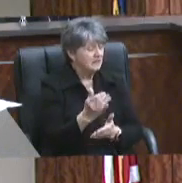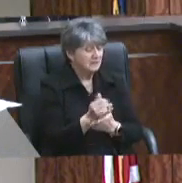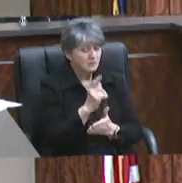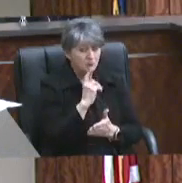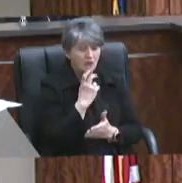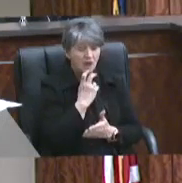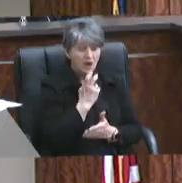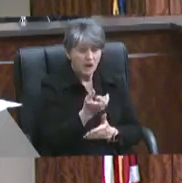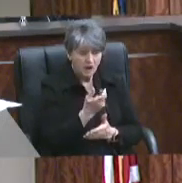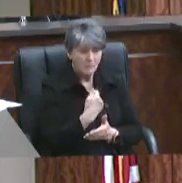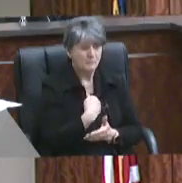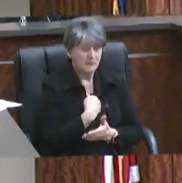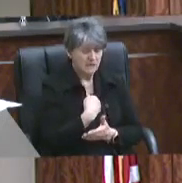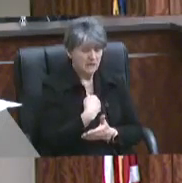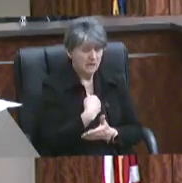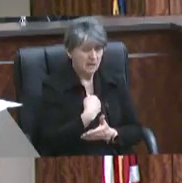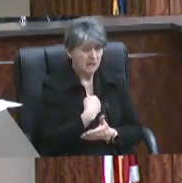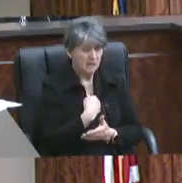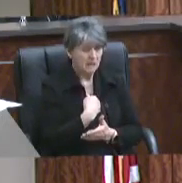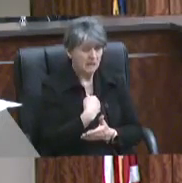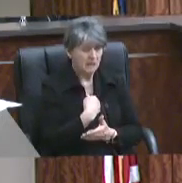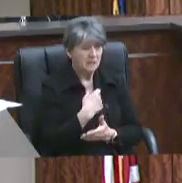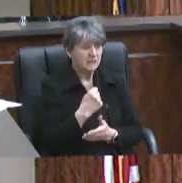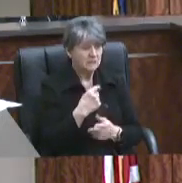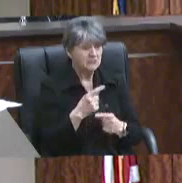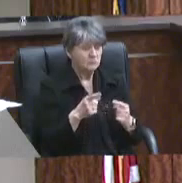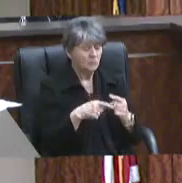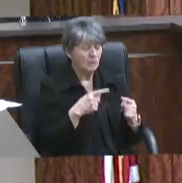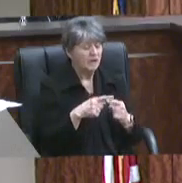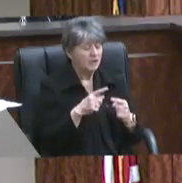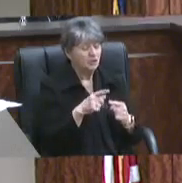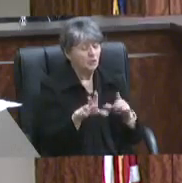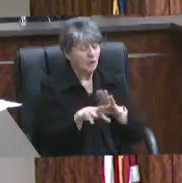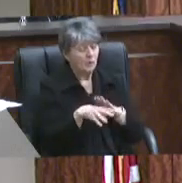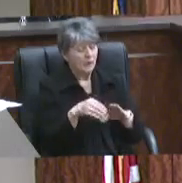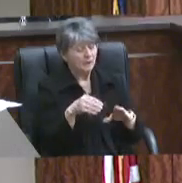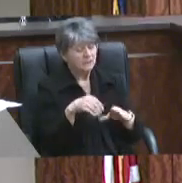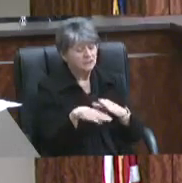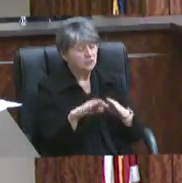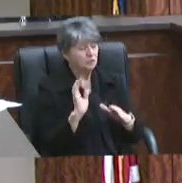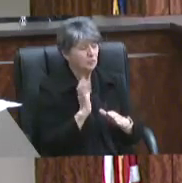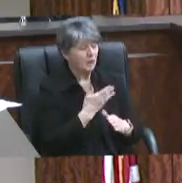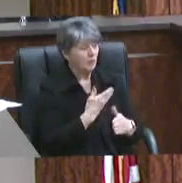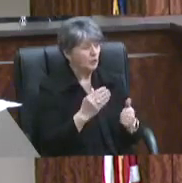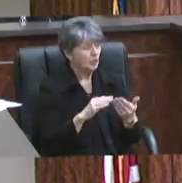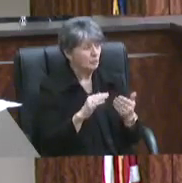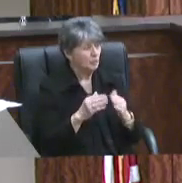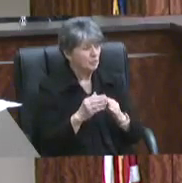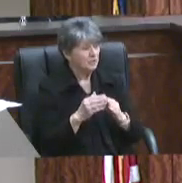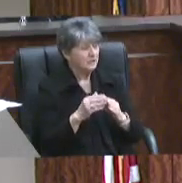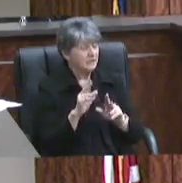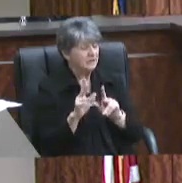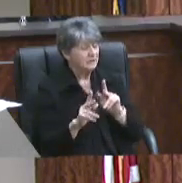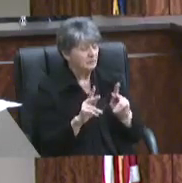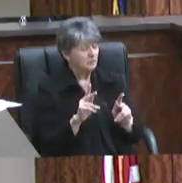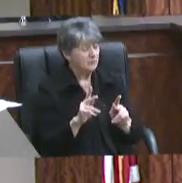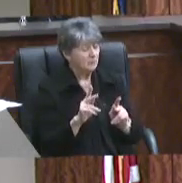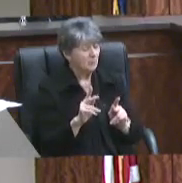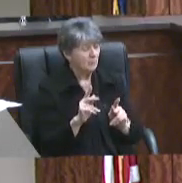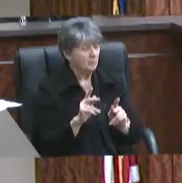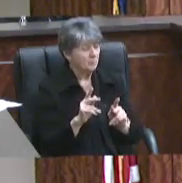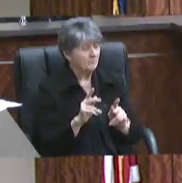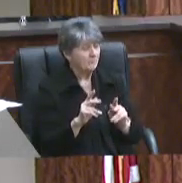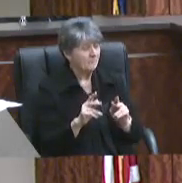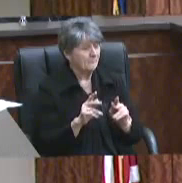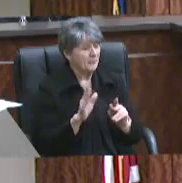me is that when you go out in our community, the people we